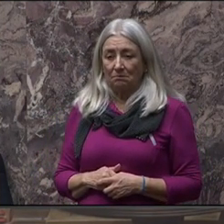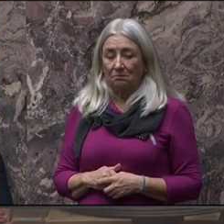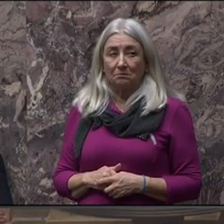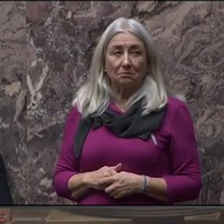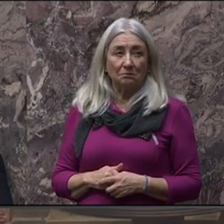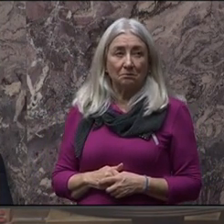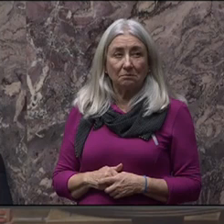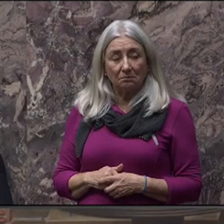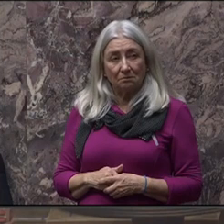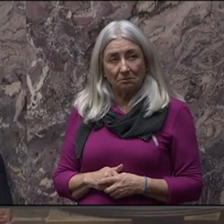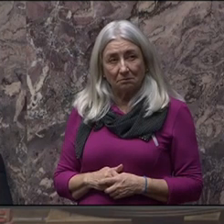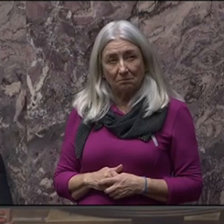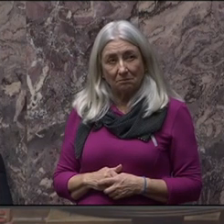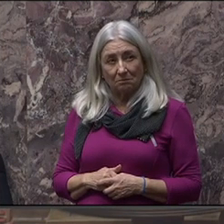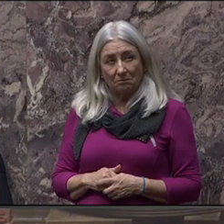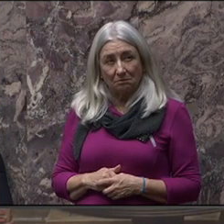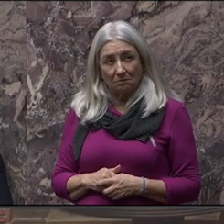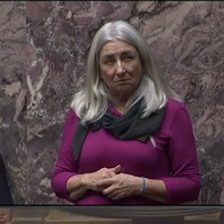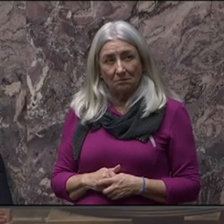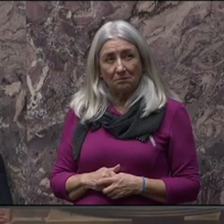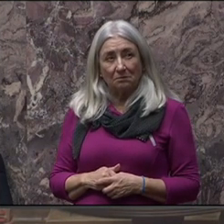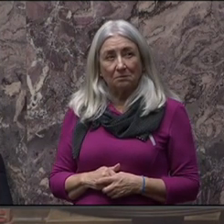Rapp,